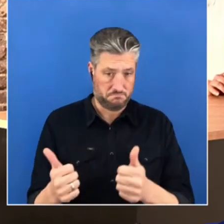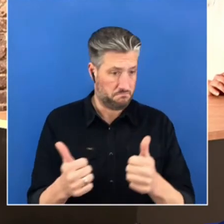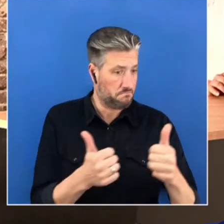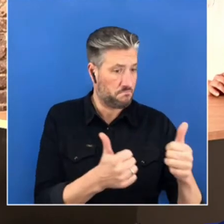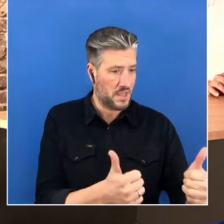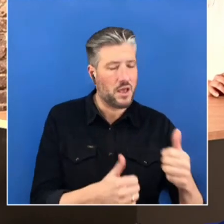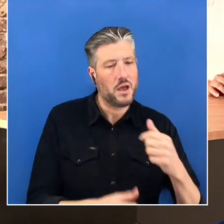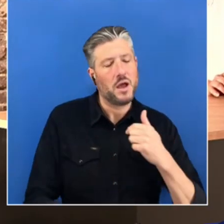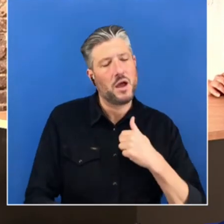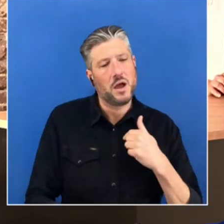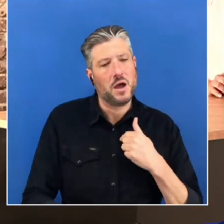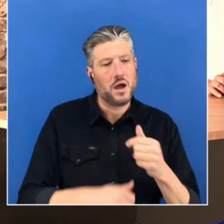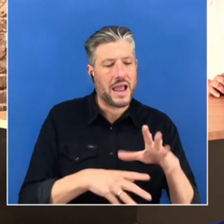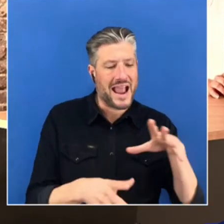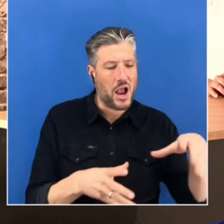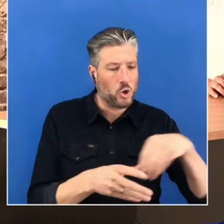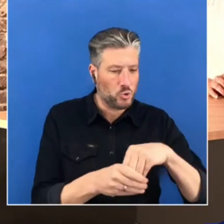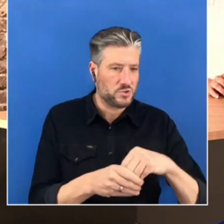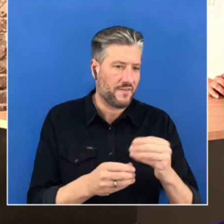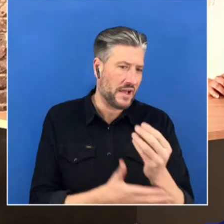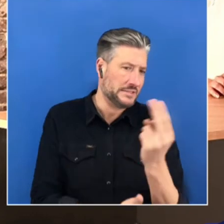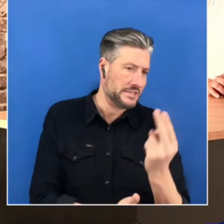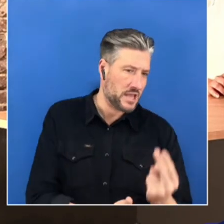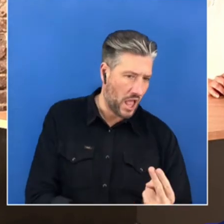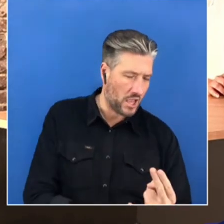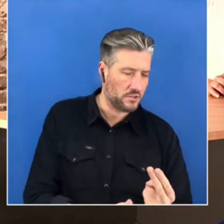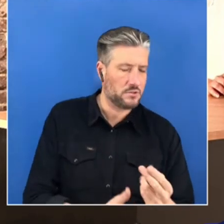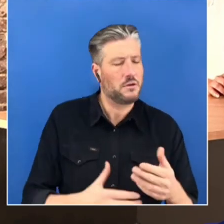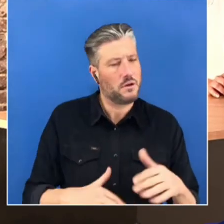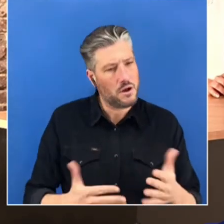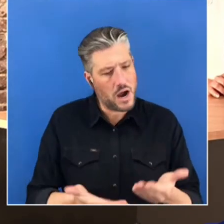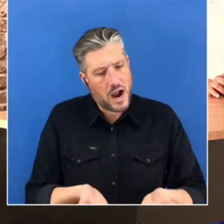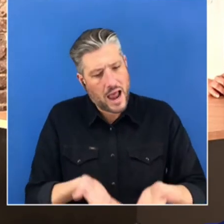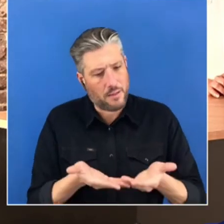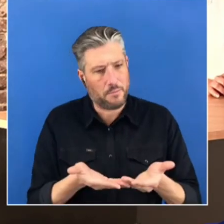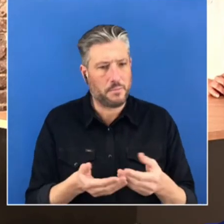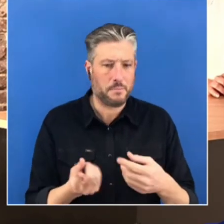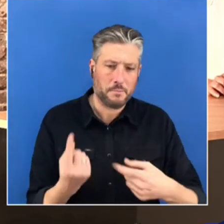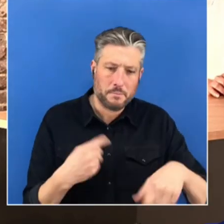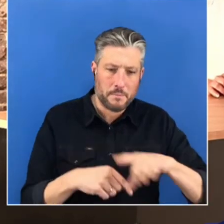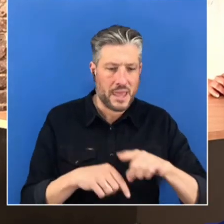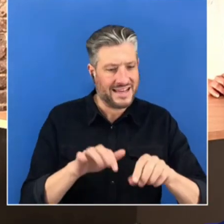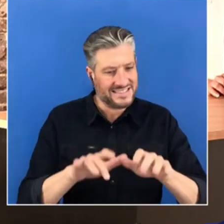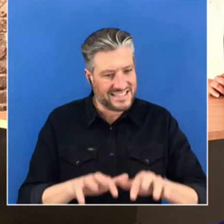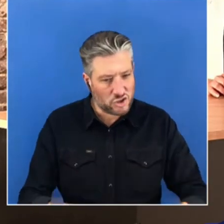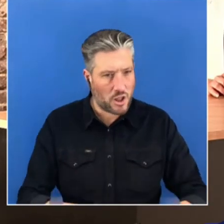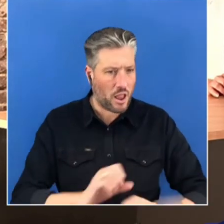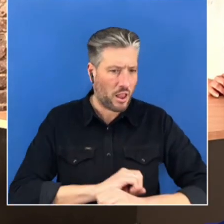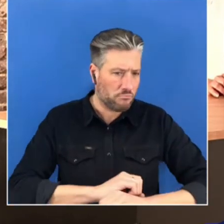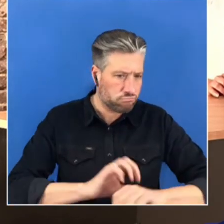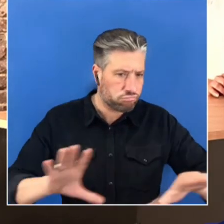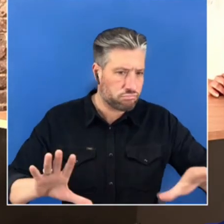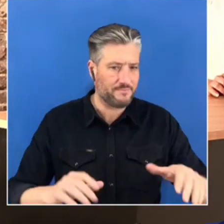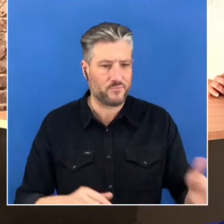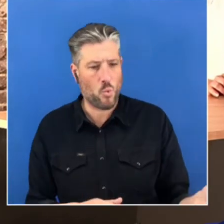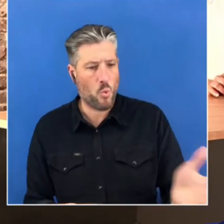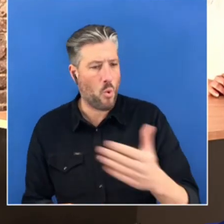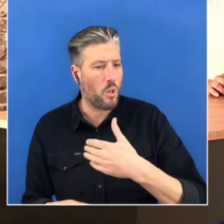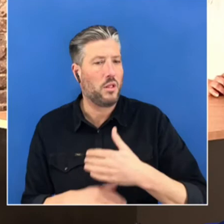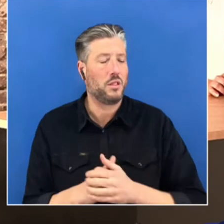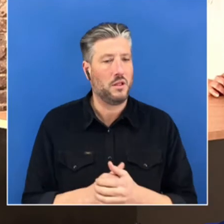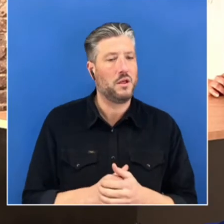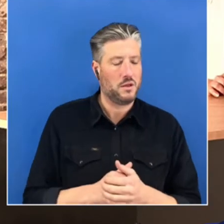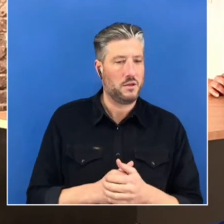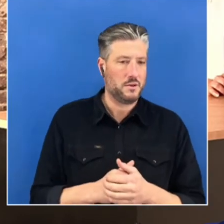divide and ensuring that anyone, regardless of ability and background, can benefit from Microsoft tools. And you can't build inclusive web